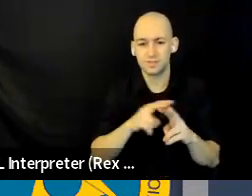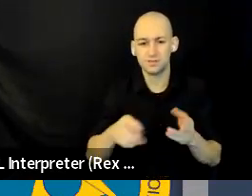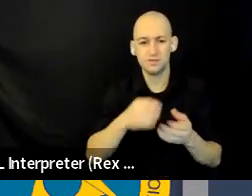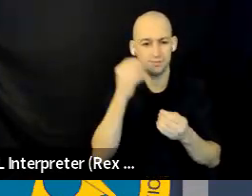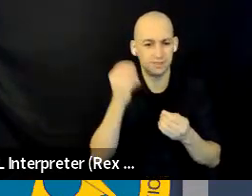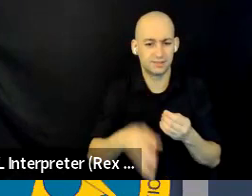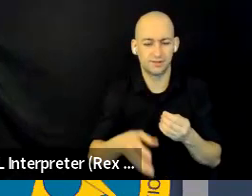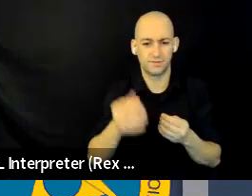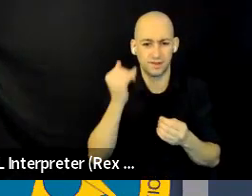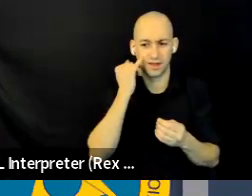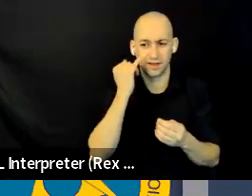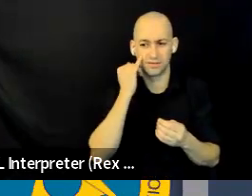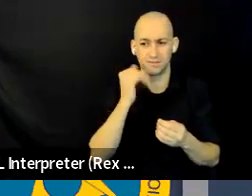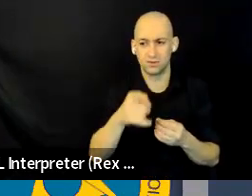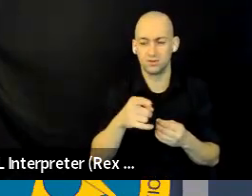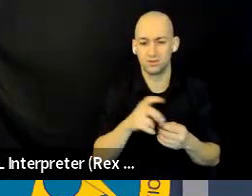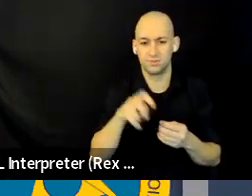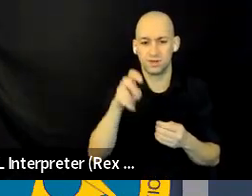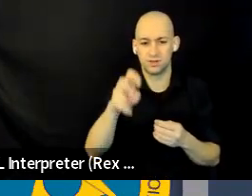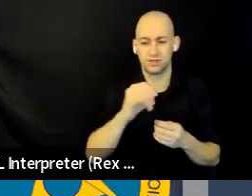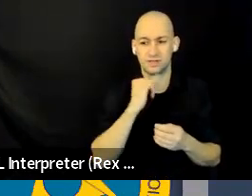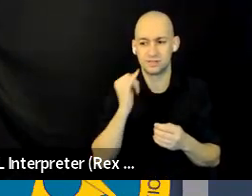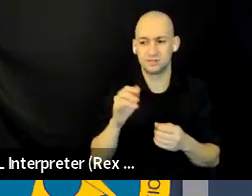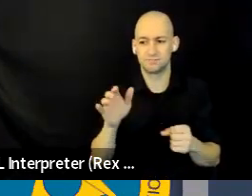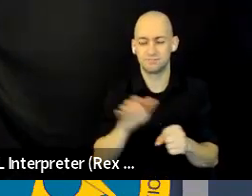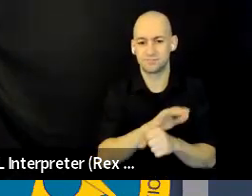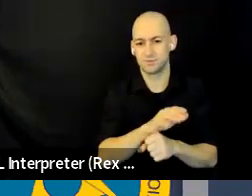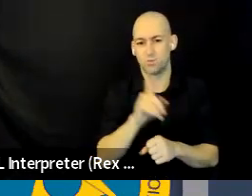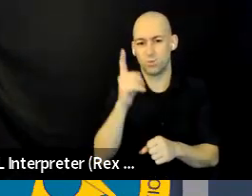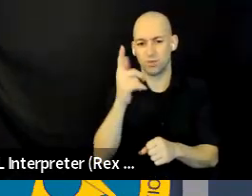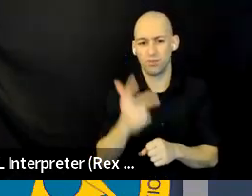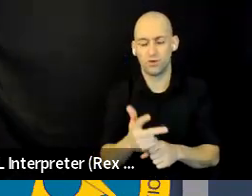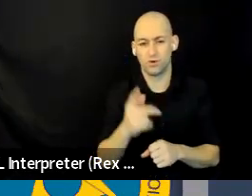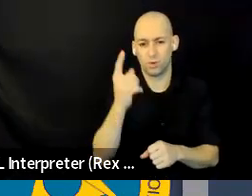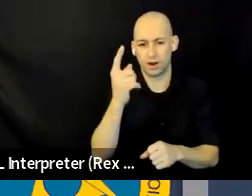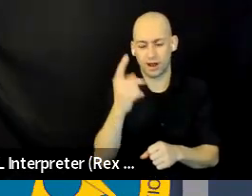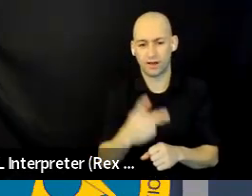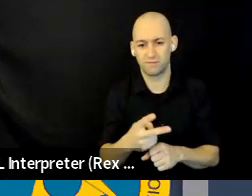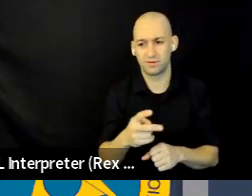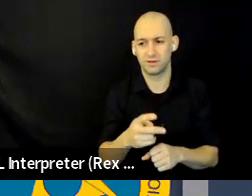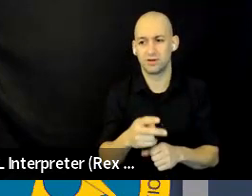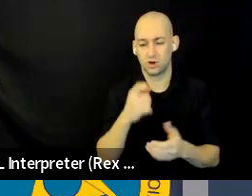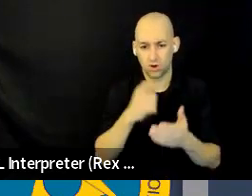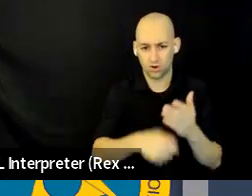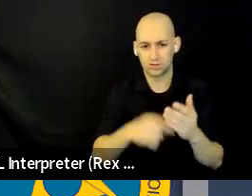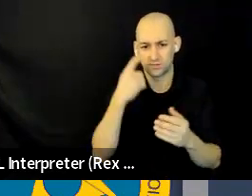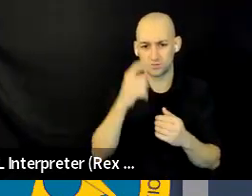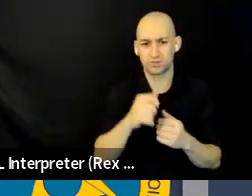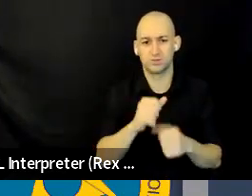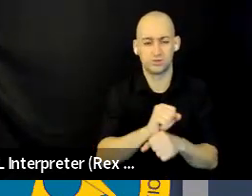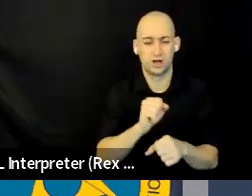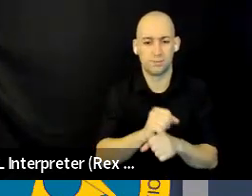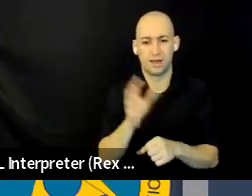If unfortunately your transportation is taking up a third to half of your costs in order to get to the job, and your mode